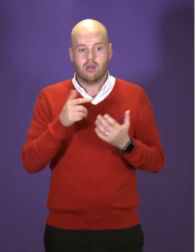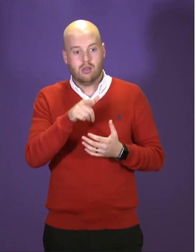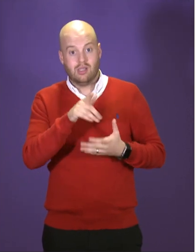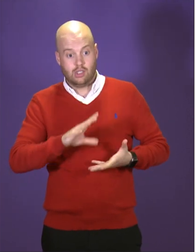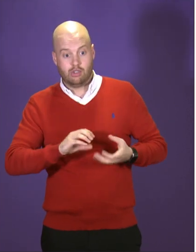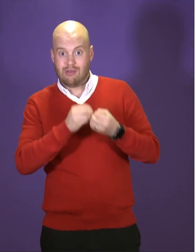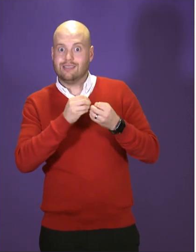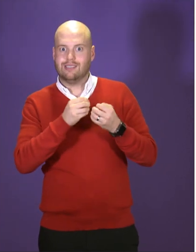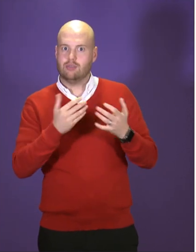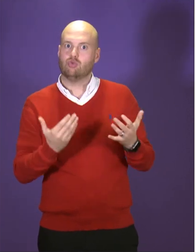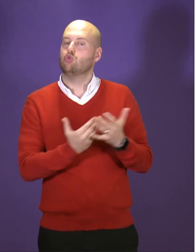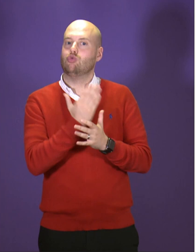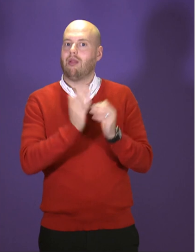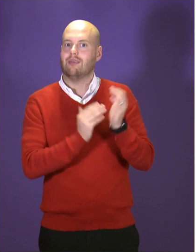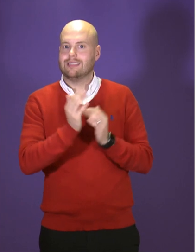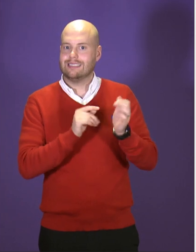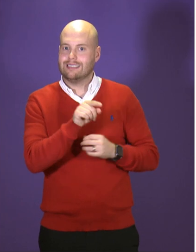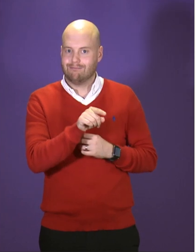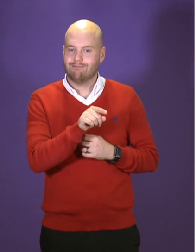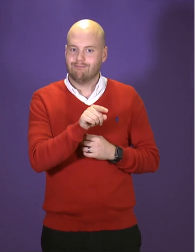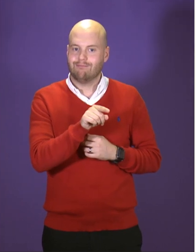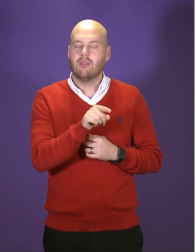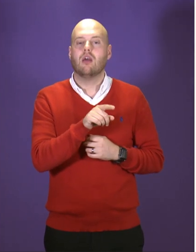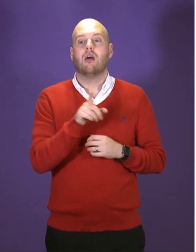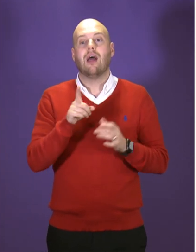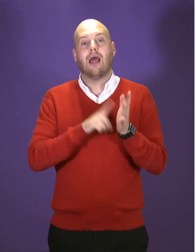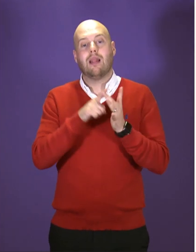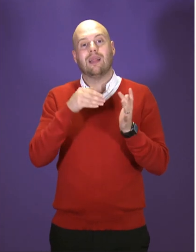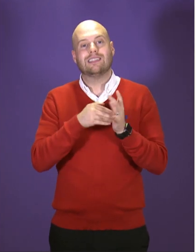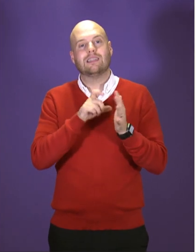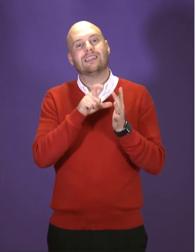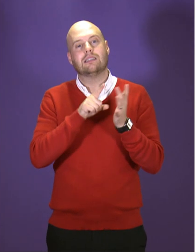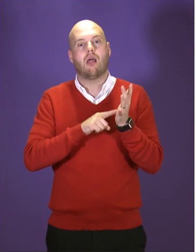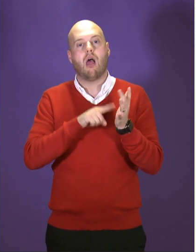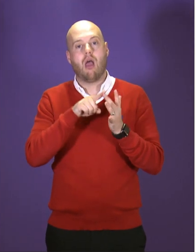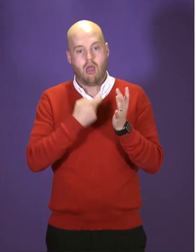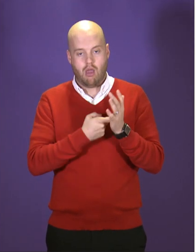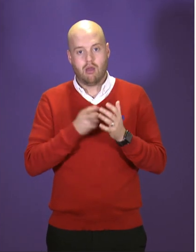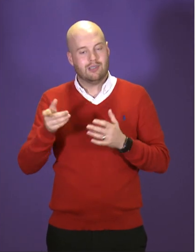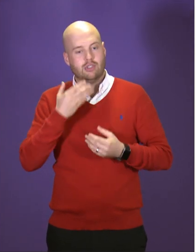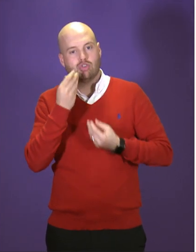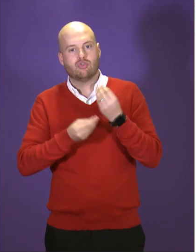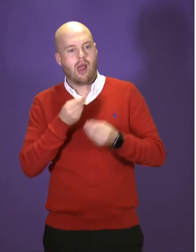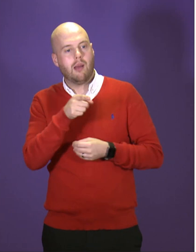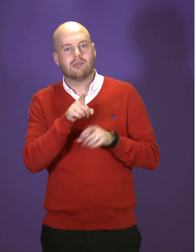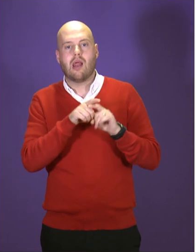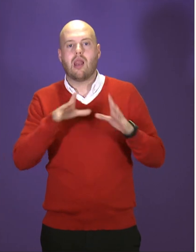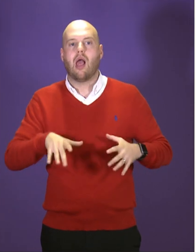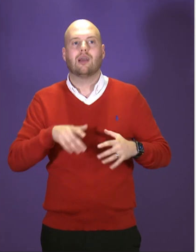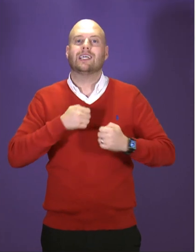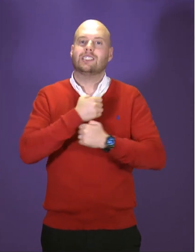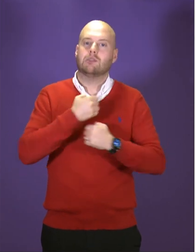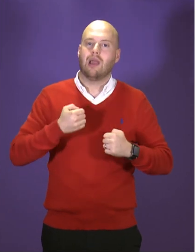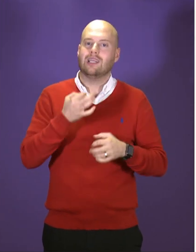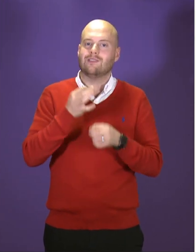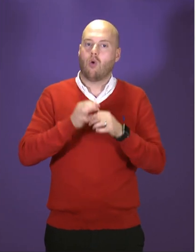a new building, rather as Liz Diller described, a space for artists